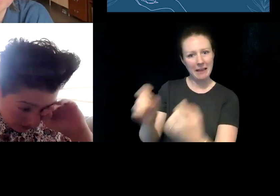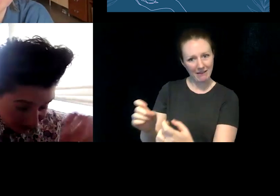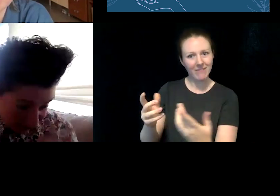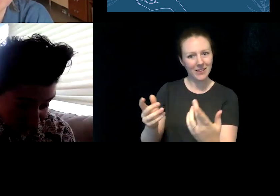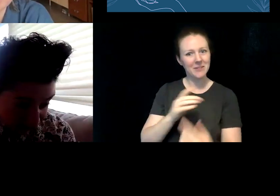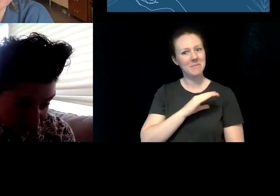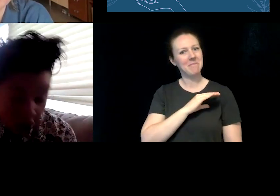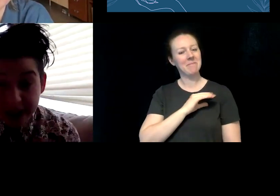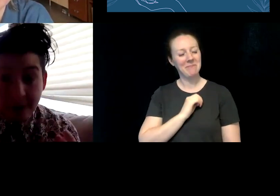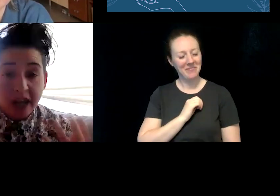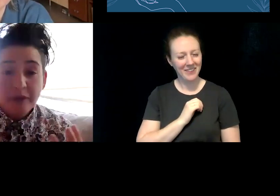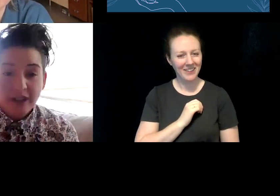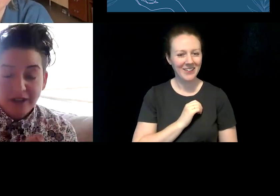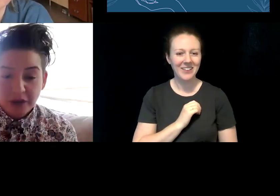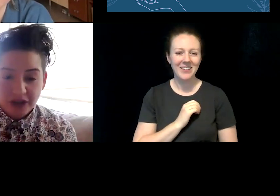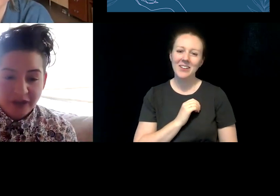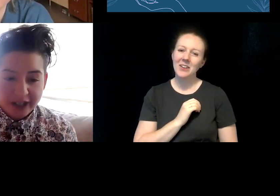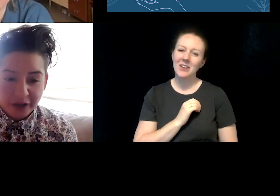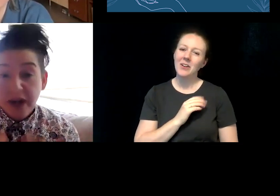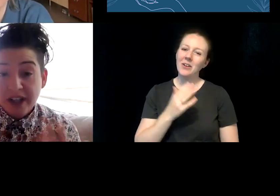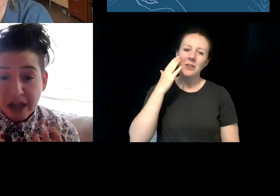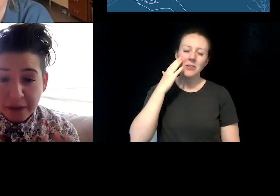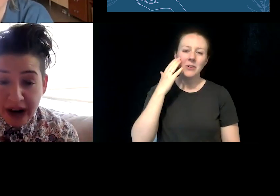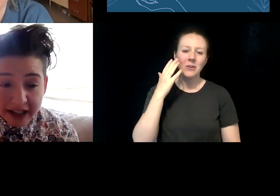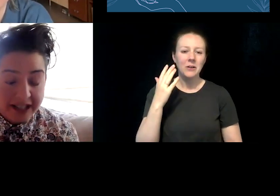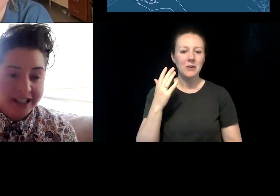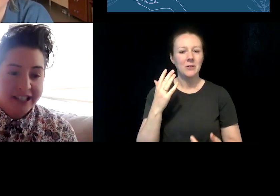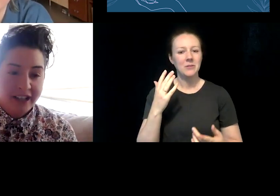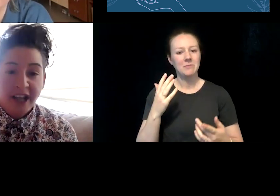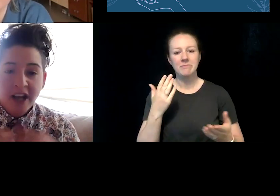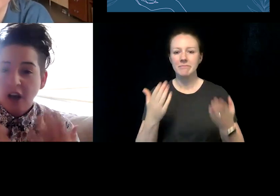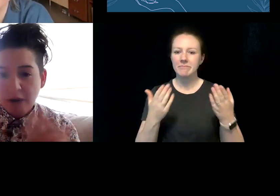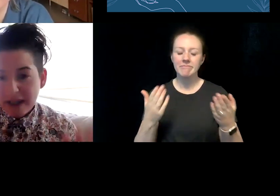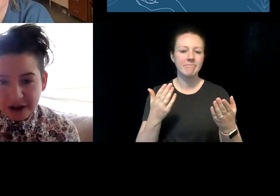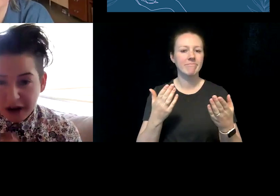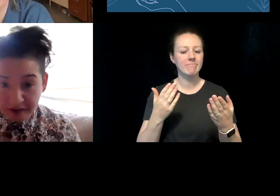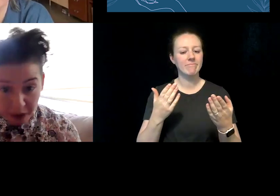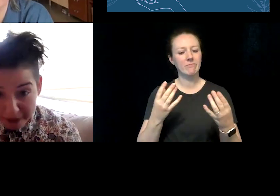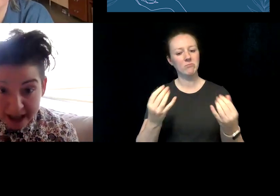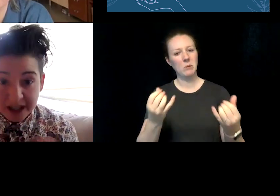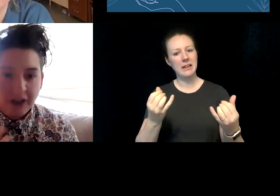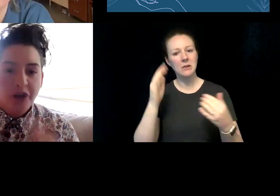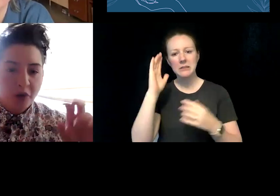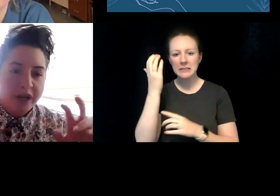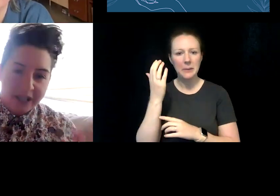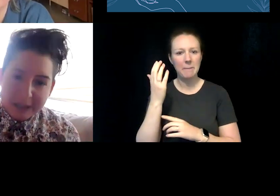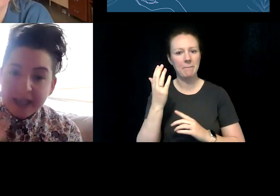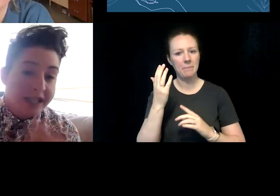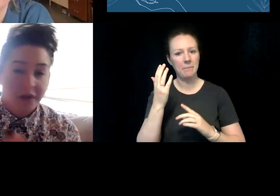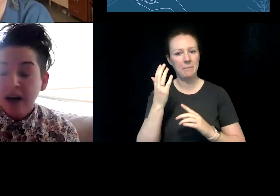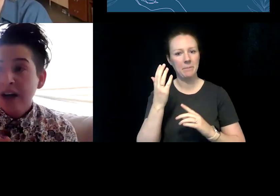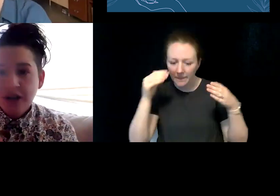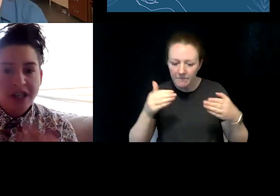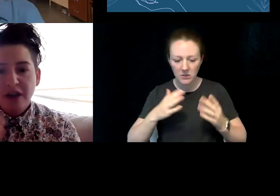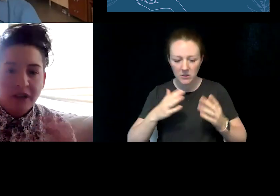like, occupied with the notion of, like, you know, queer temporalities, and, like, always, you know, kind of in my practice of, like, you know, queering